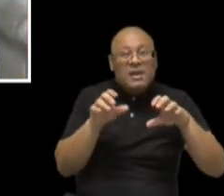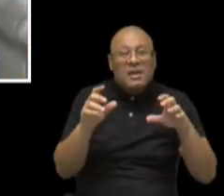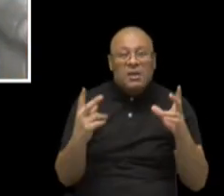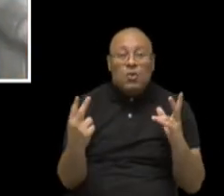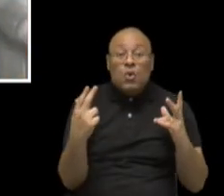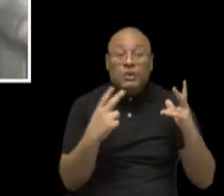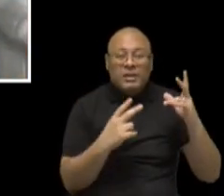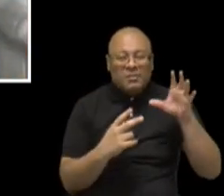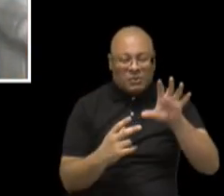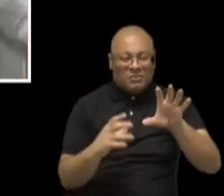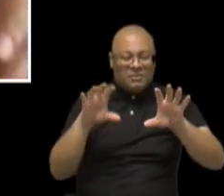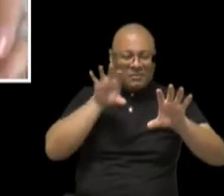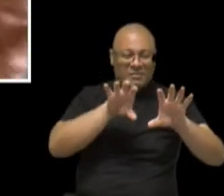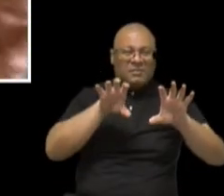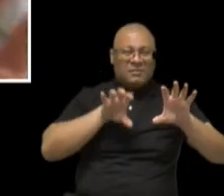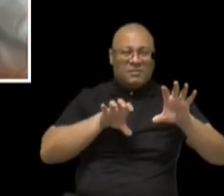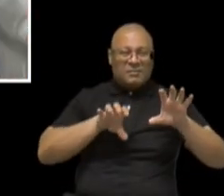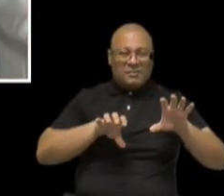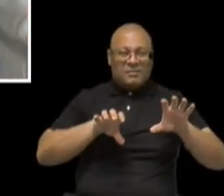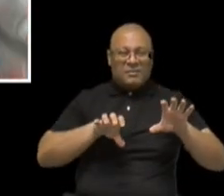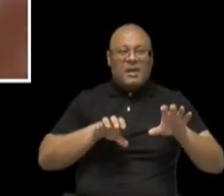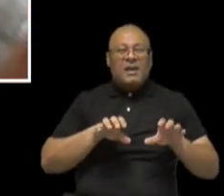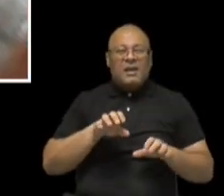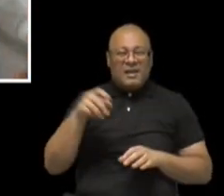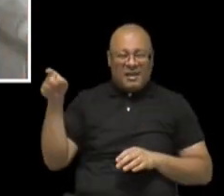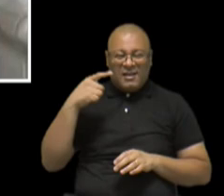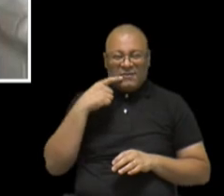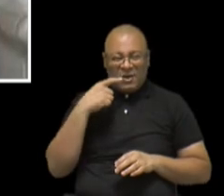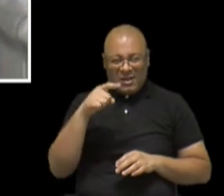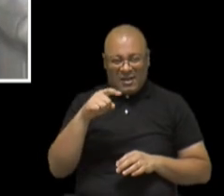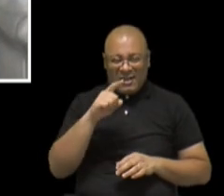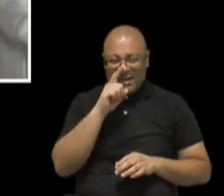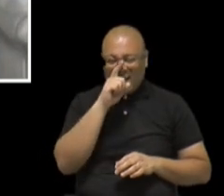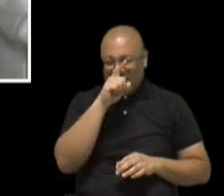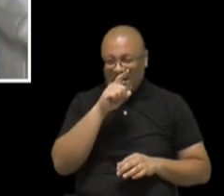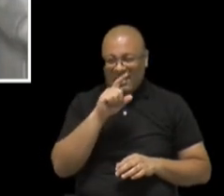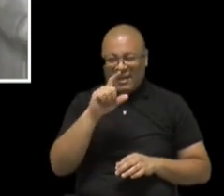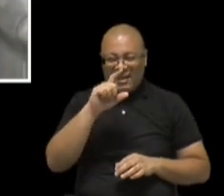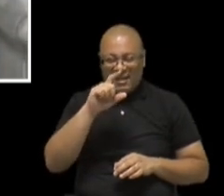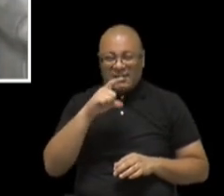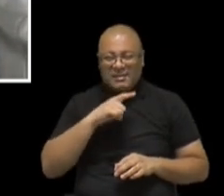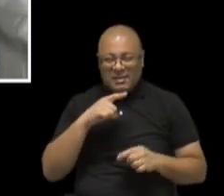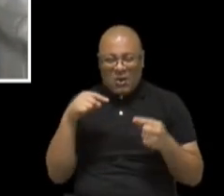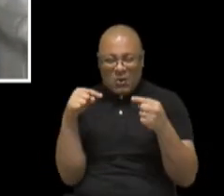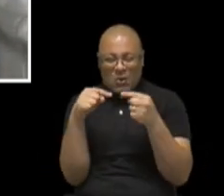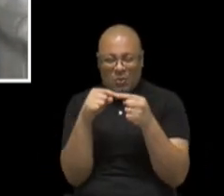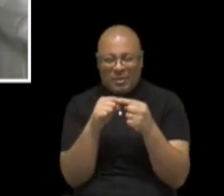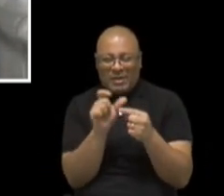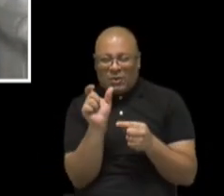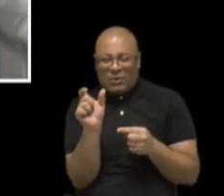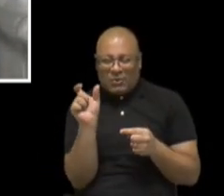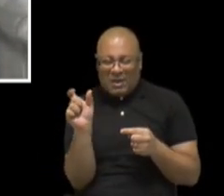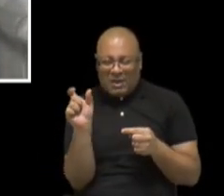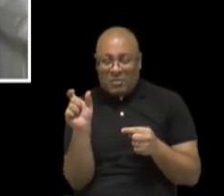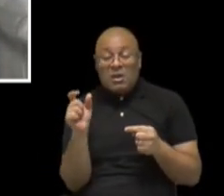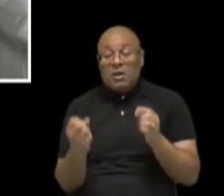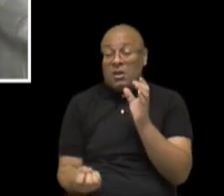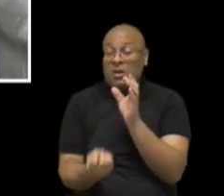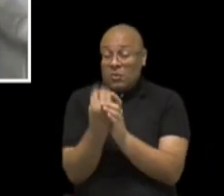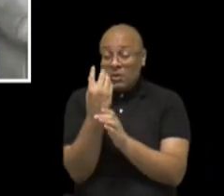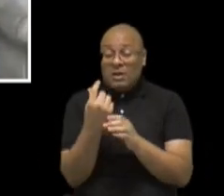like M is a little piece of Missoni, and we attached them on top of a jersey